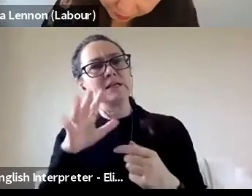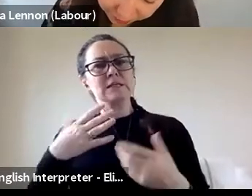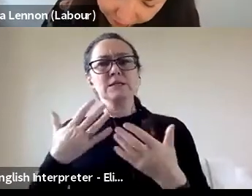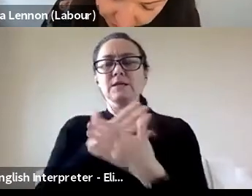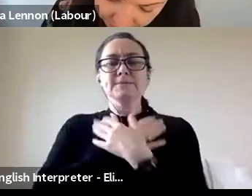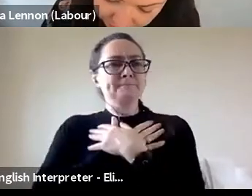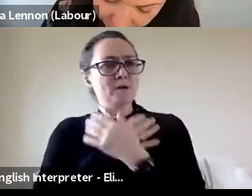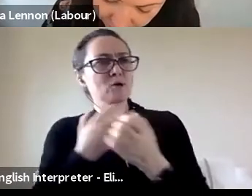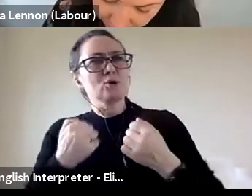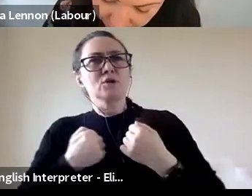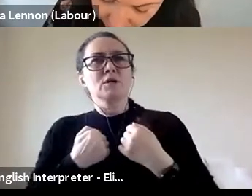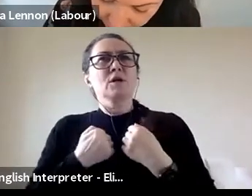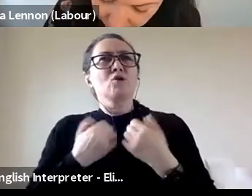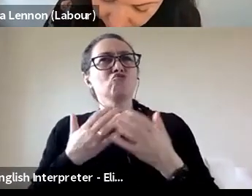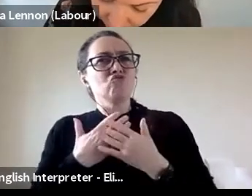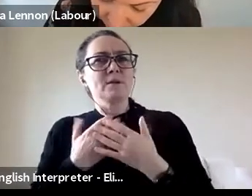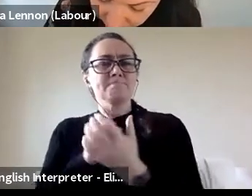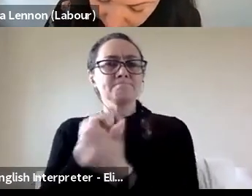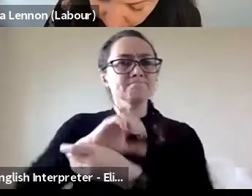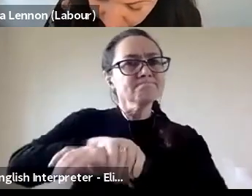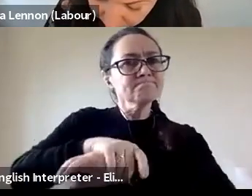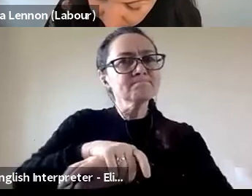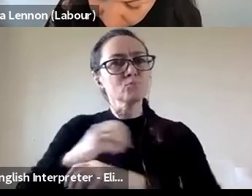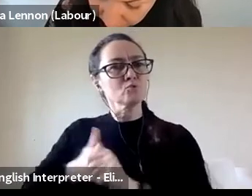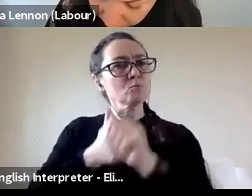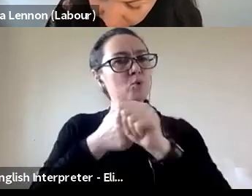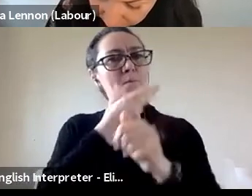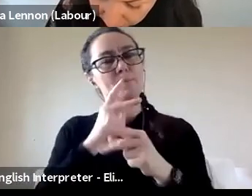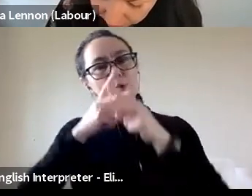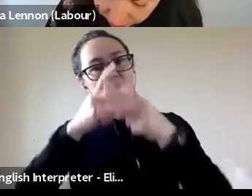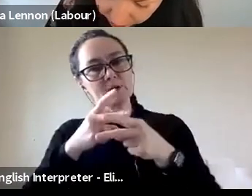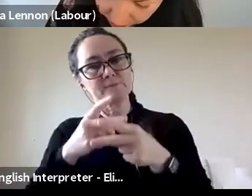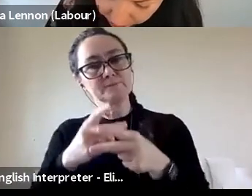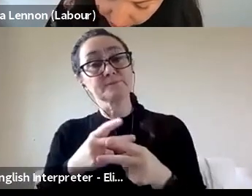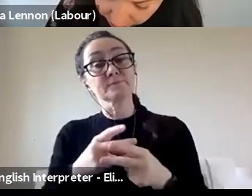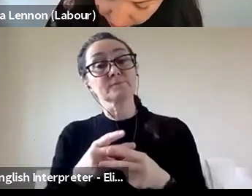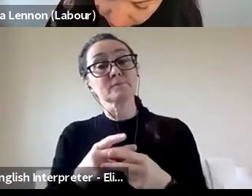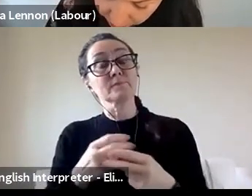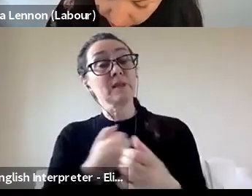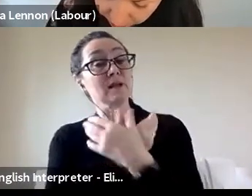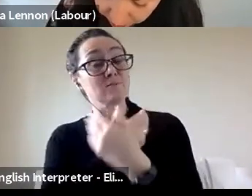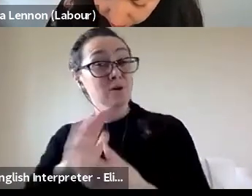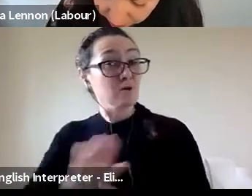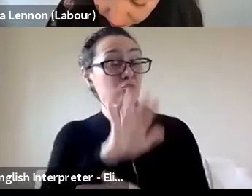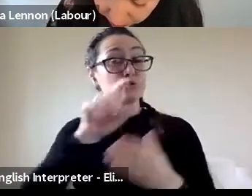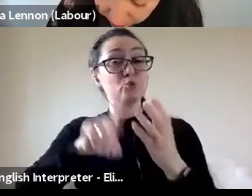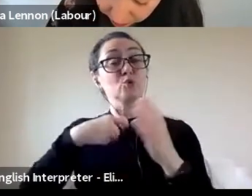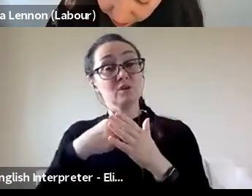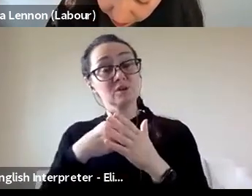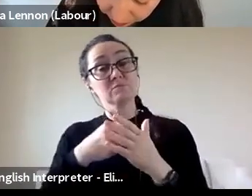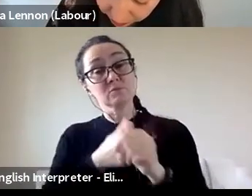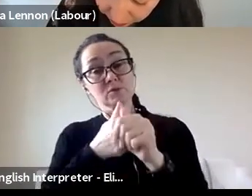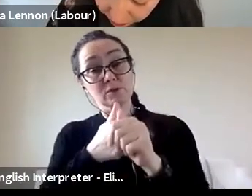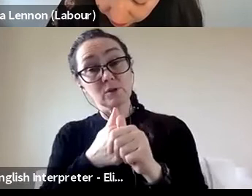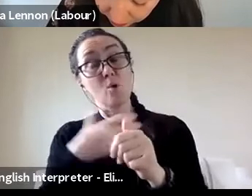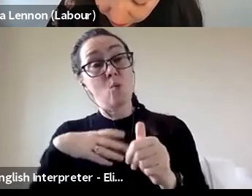carers. And one of the things that we're campaigning for across the UK is an increase in carers allowance of